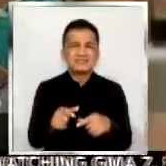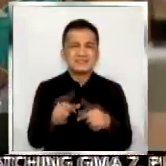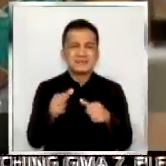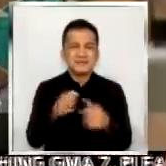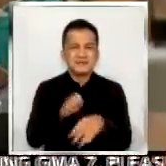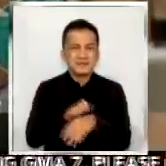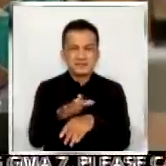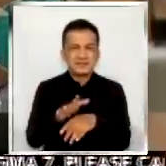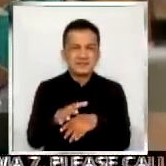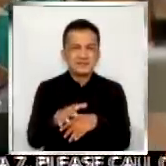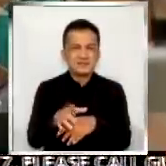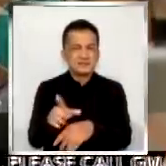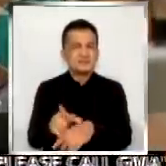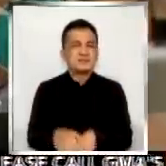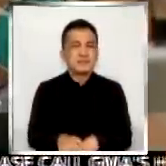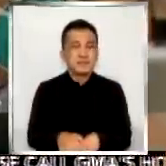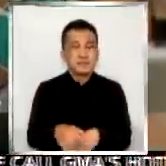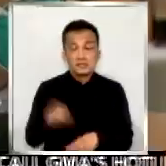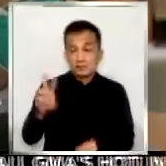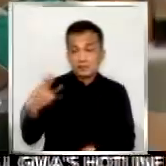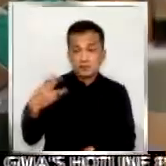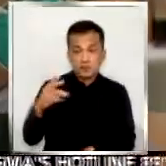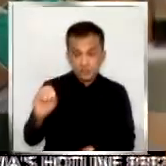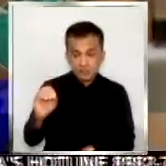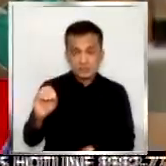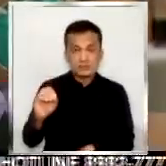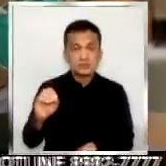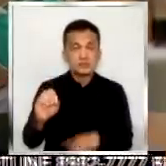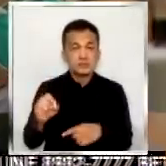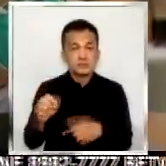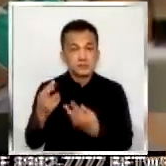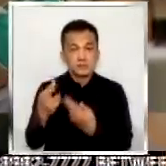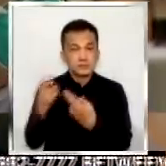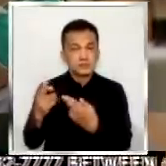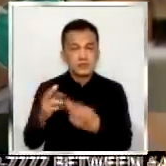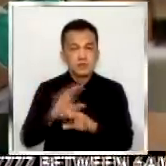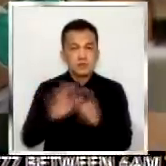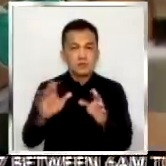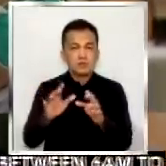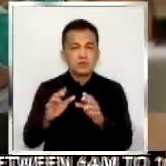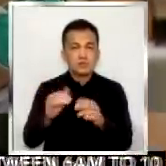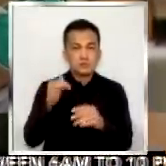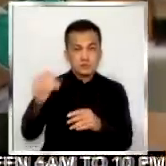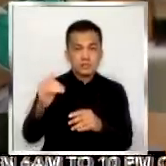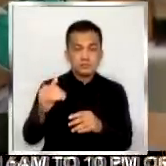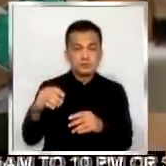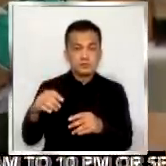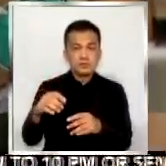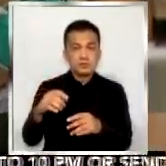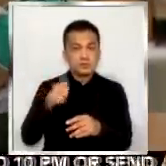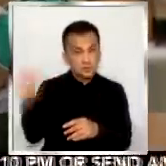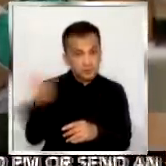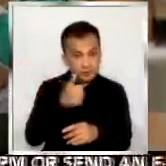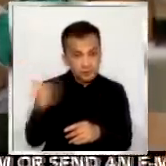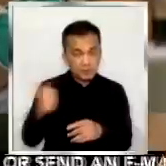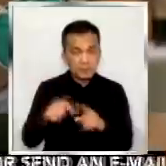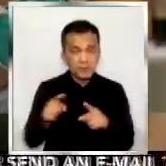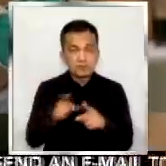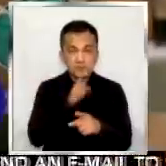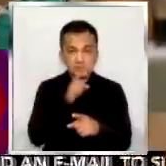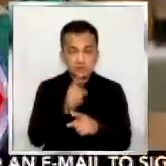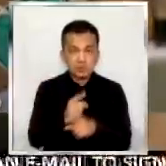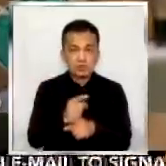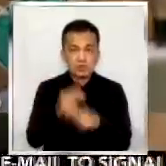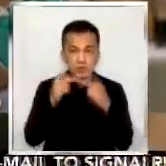for now is not to restrict travel, but to ensure that our public health interventions are